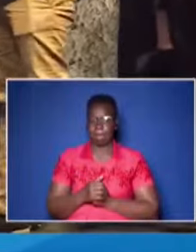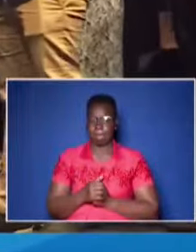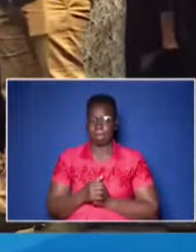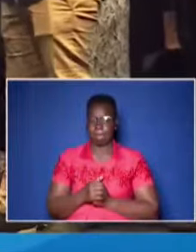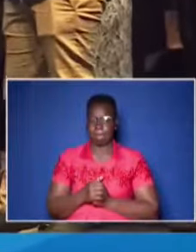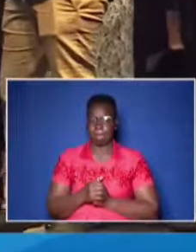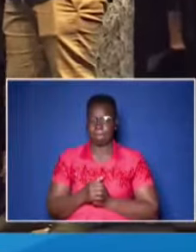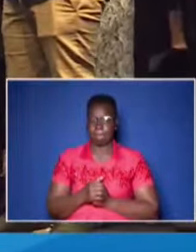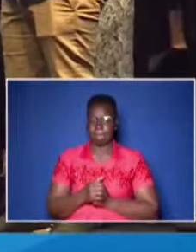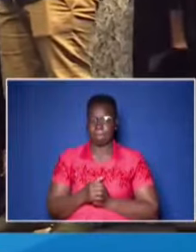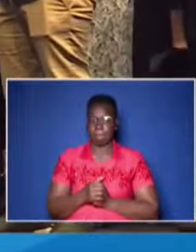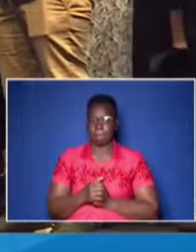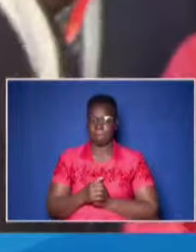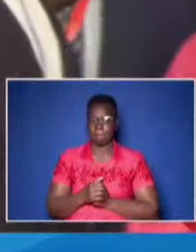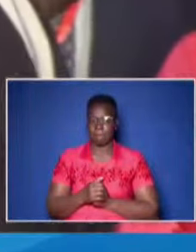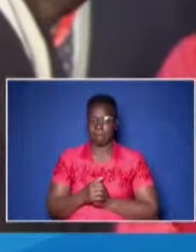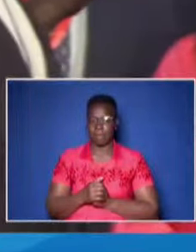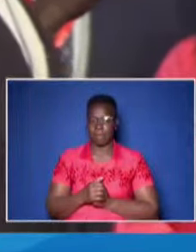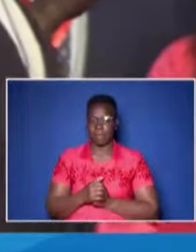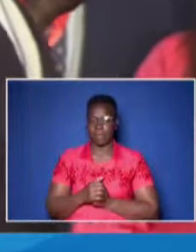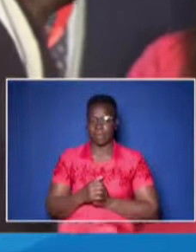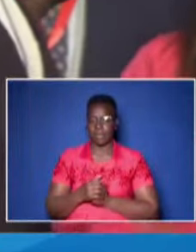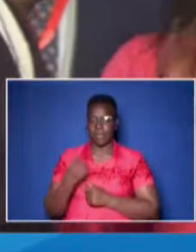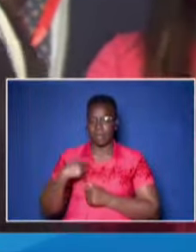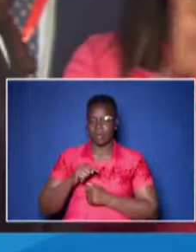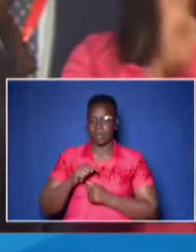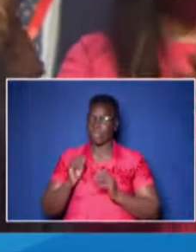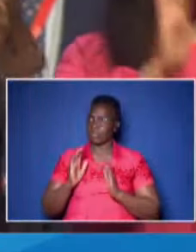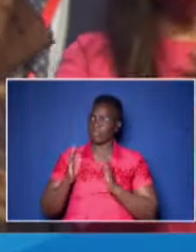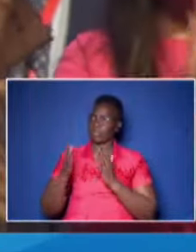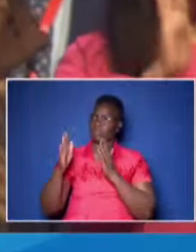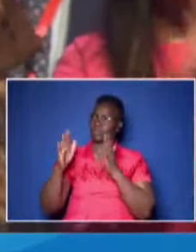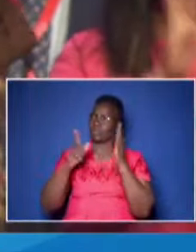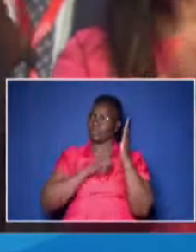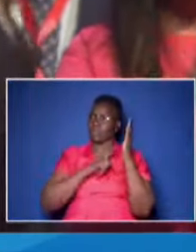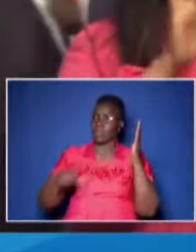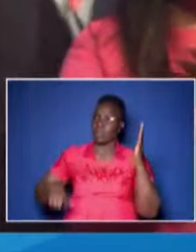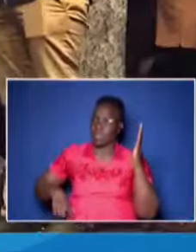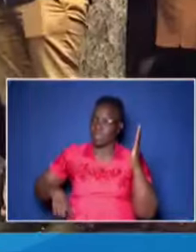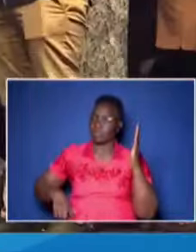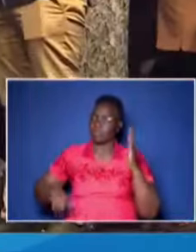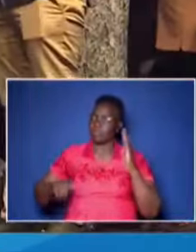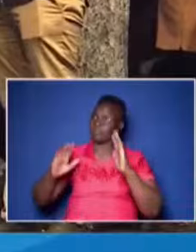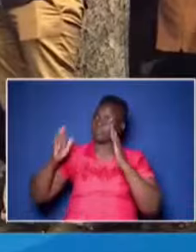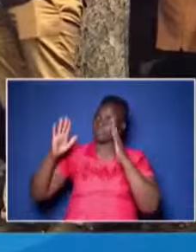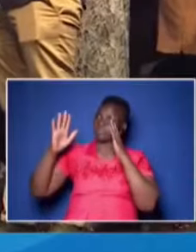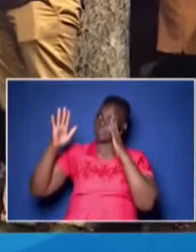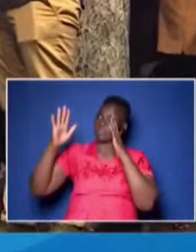live can we give the Lord a big hand of praise for that